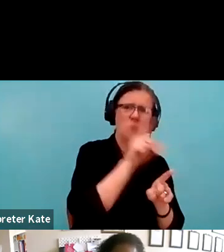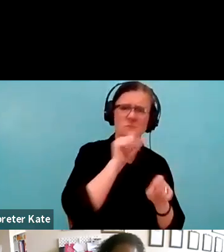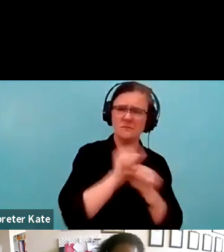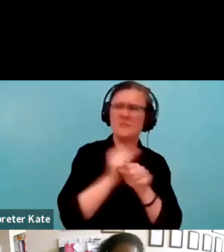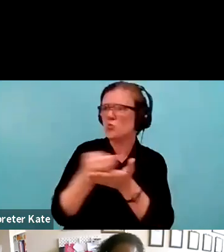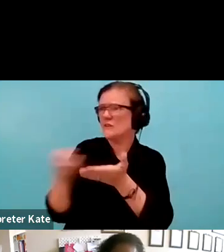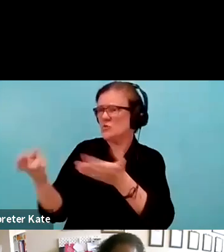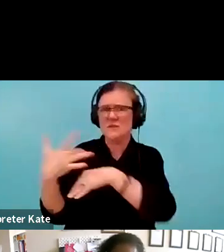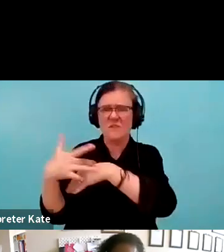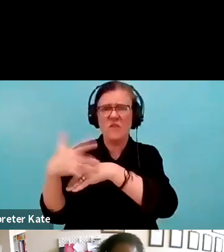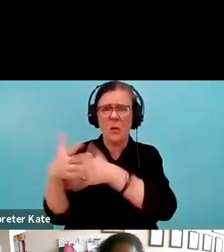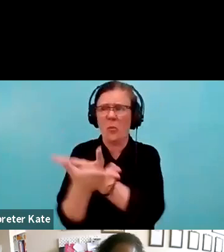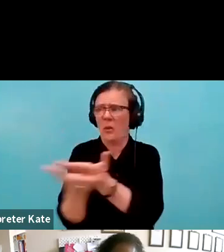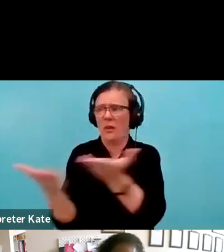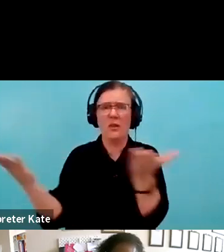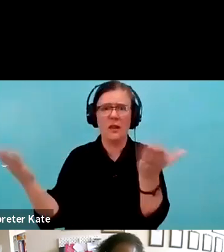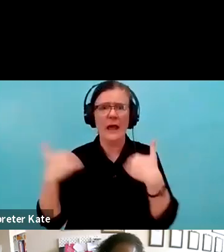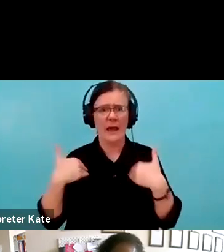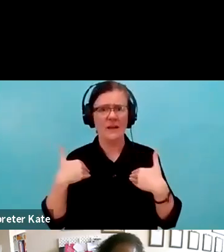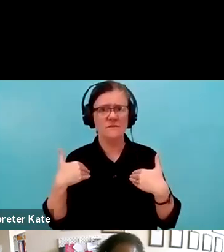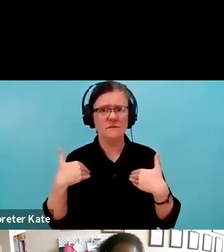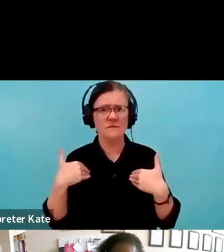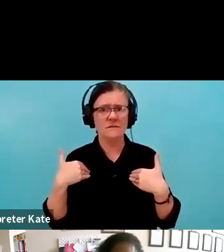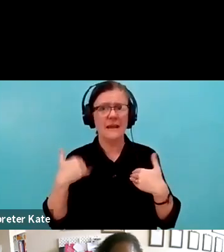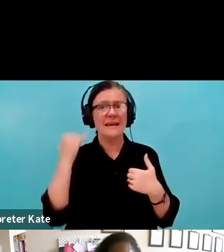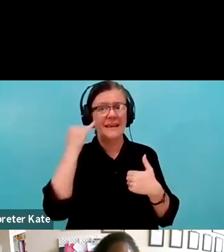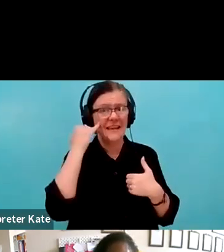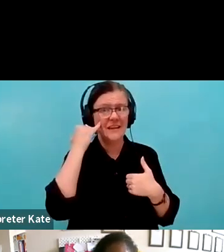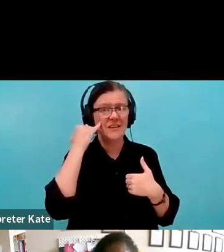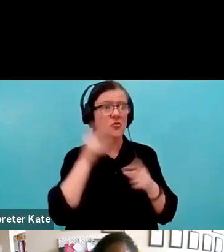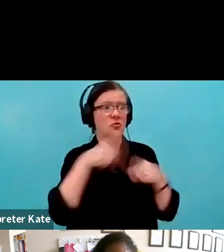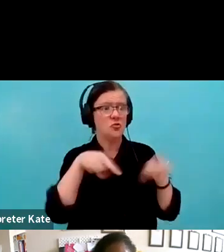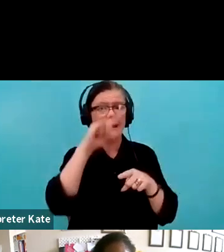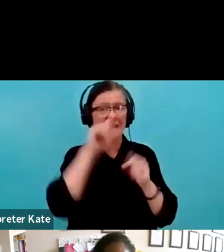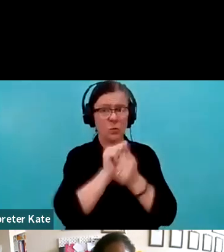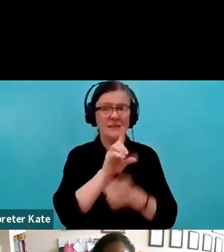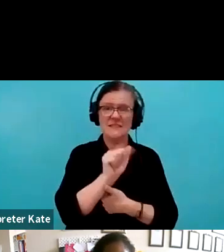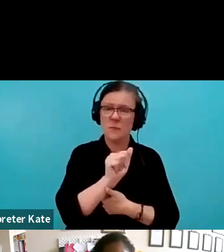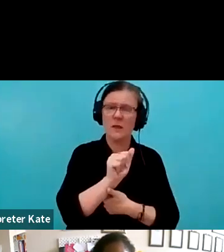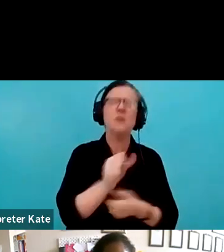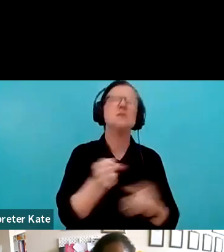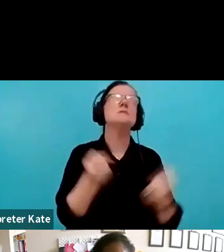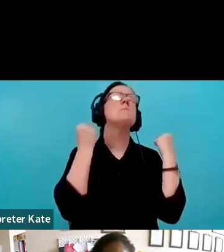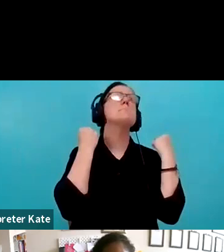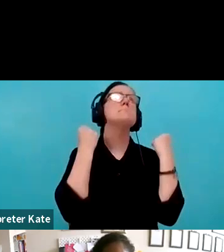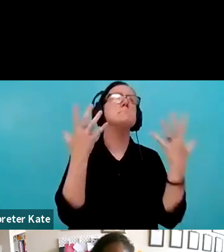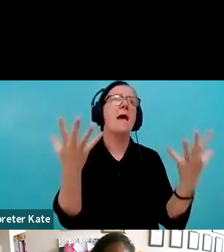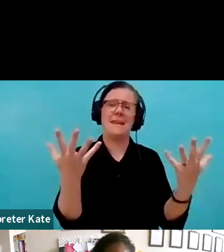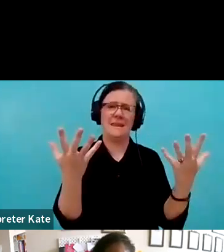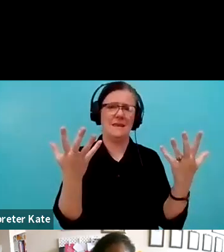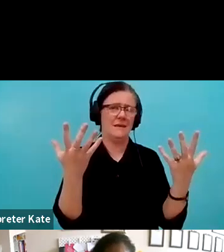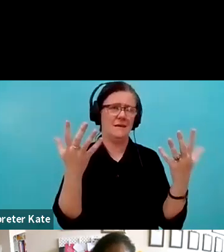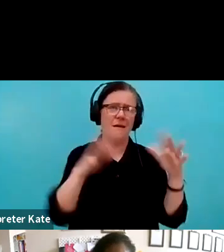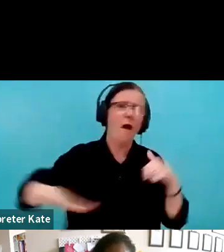resources out there if they can find it. And if you're a kid with a disability, there's so many other kids out there just like